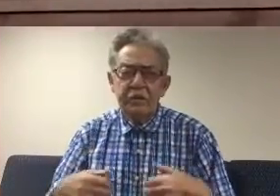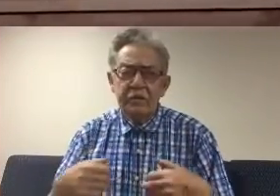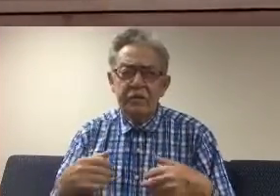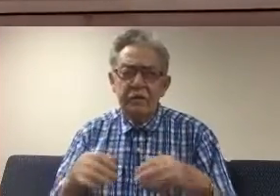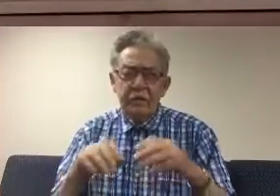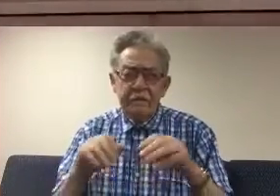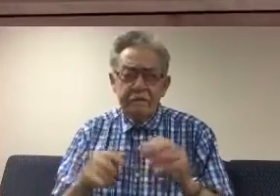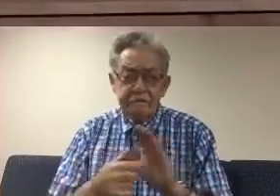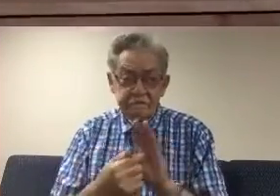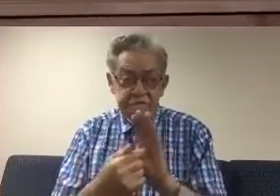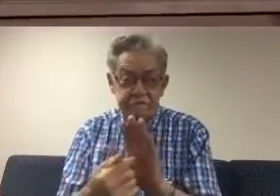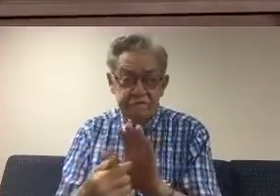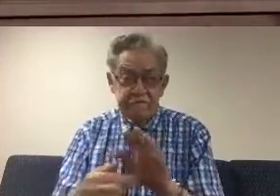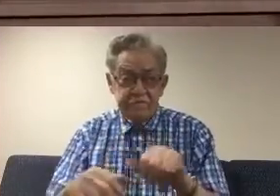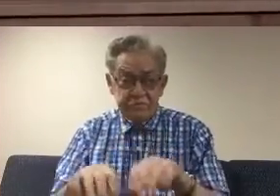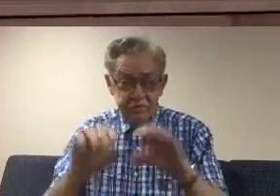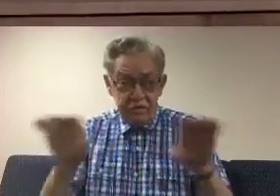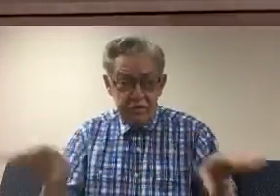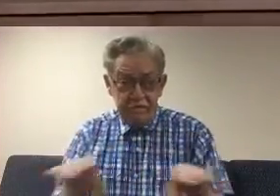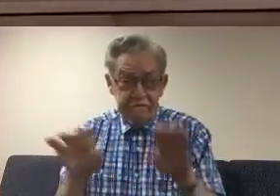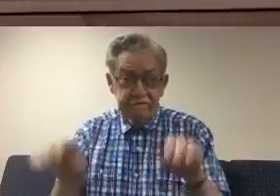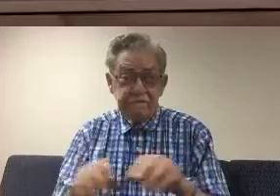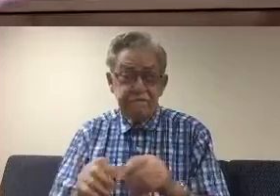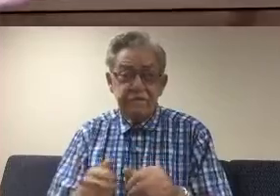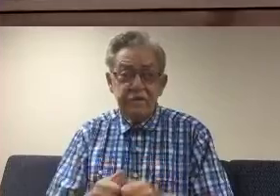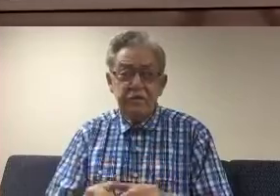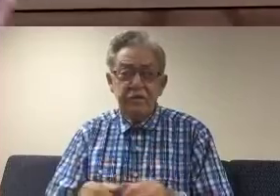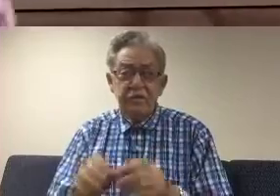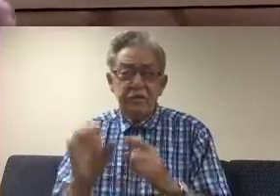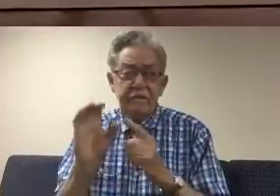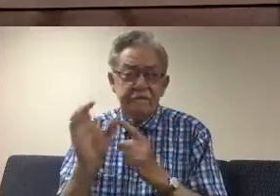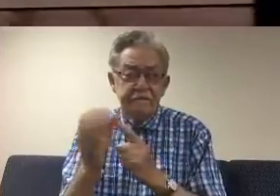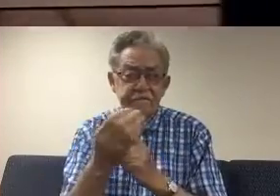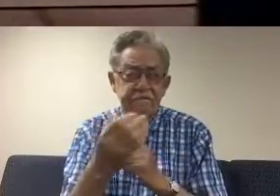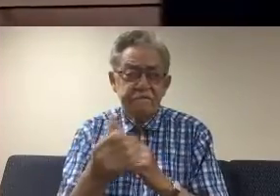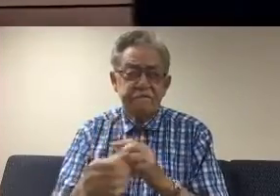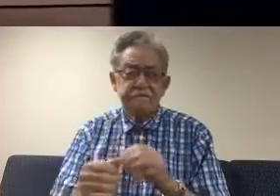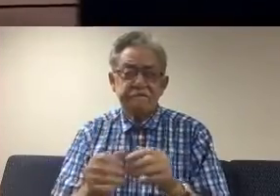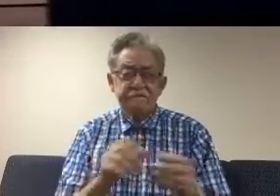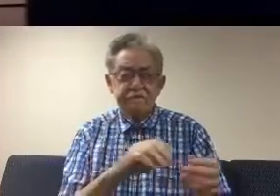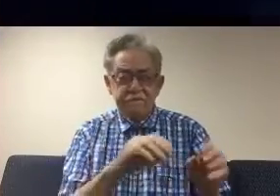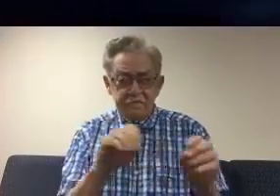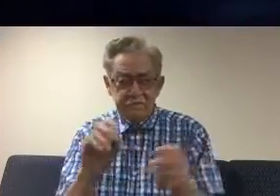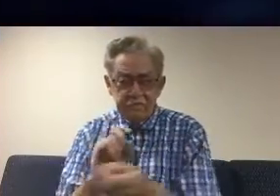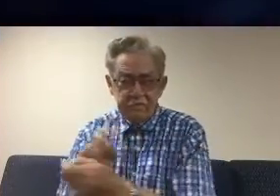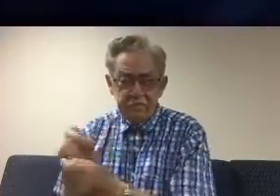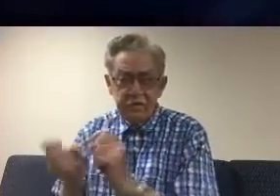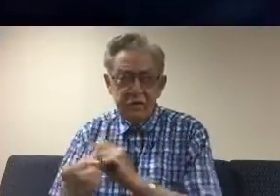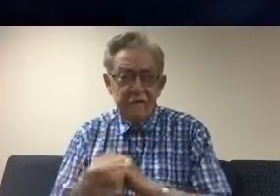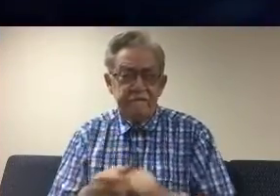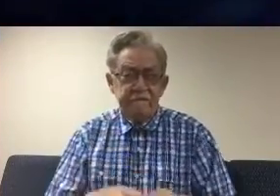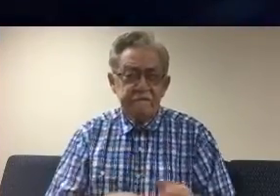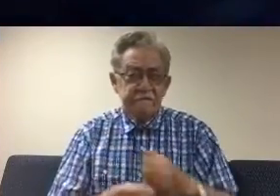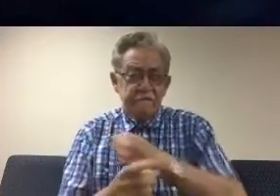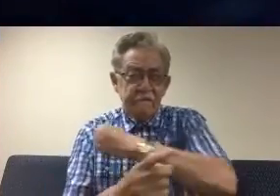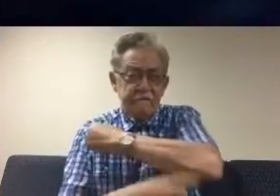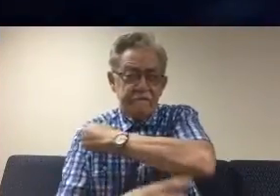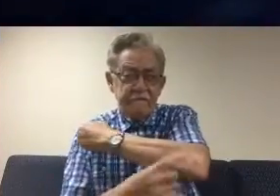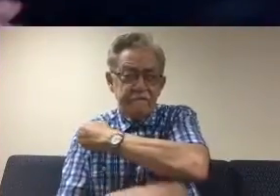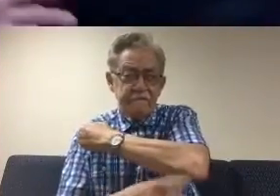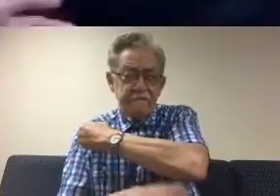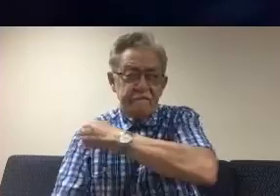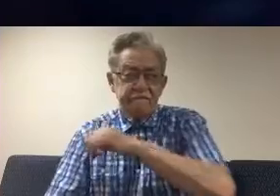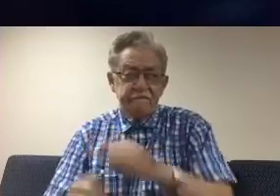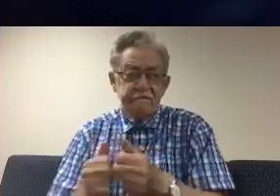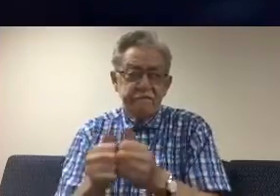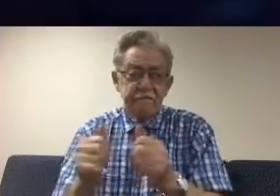you counter the cultural swing and the temptation, especially of your children, to